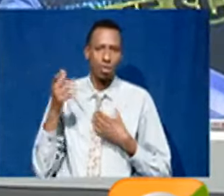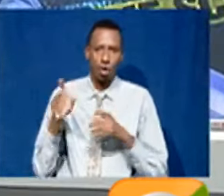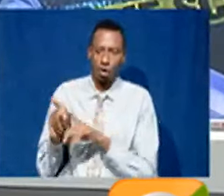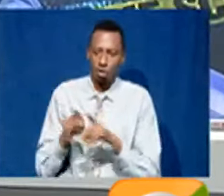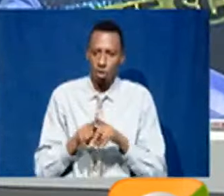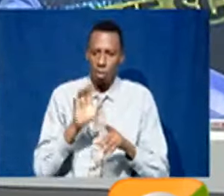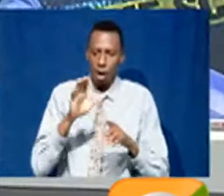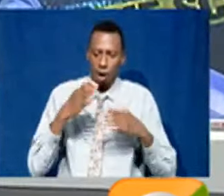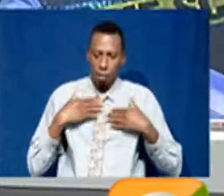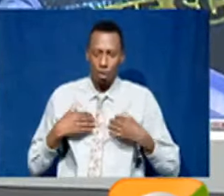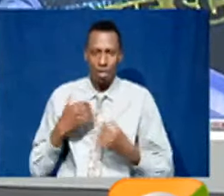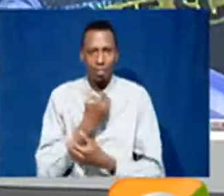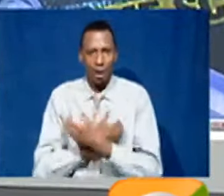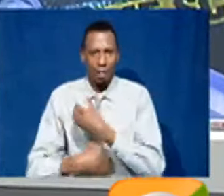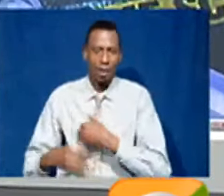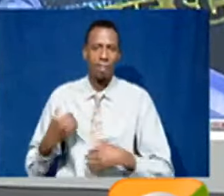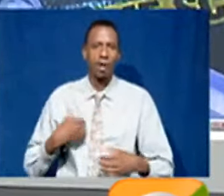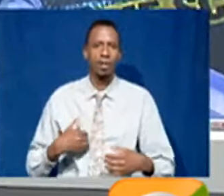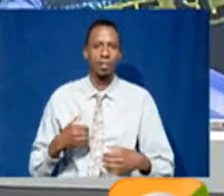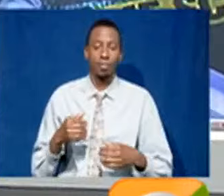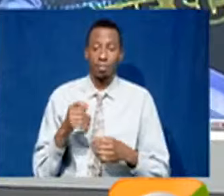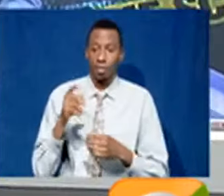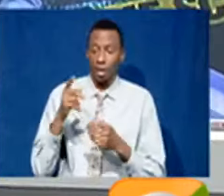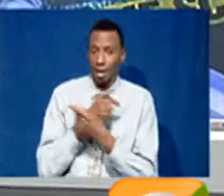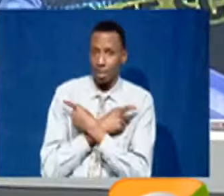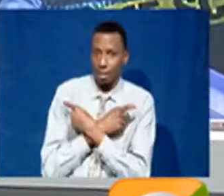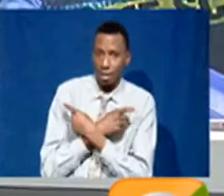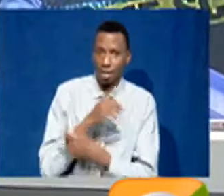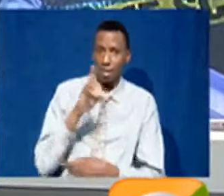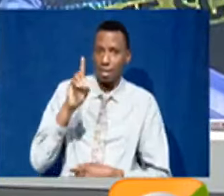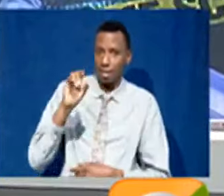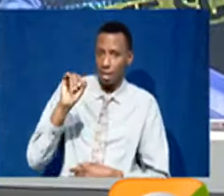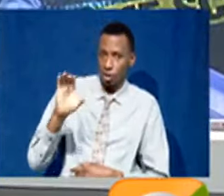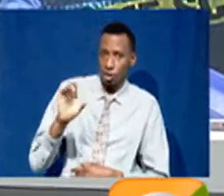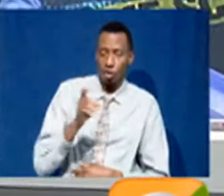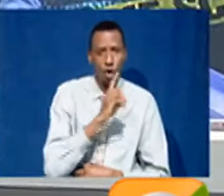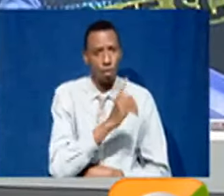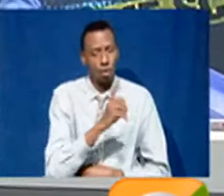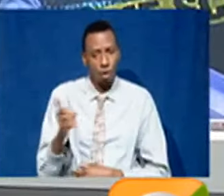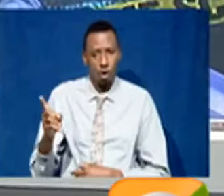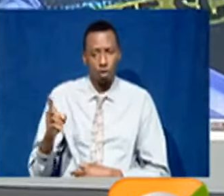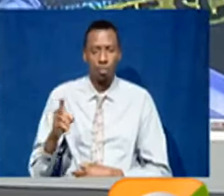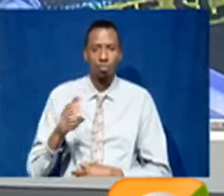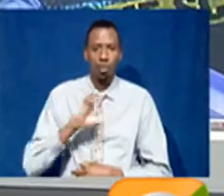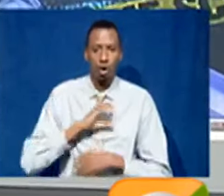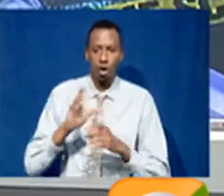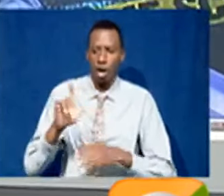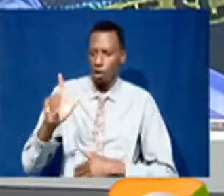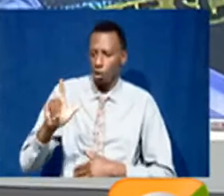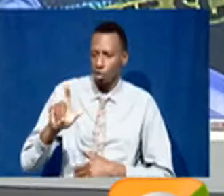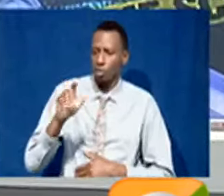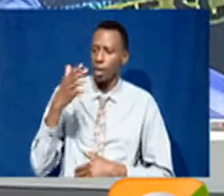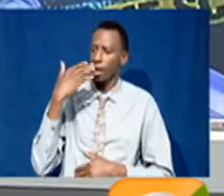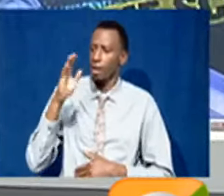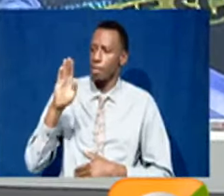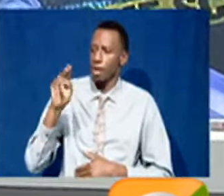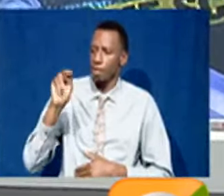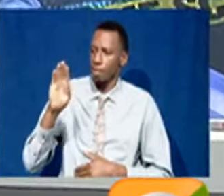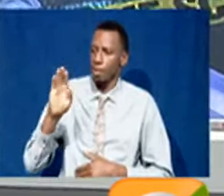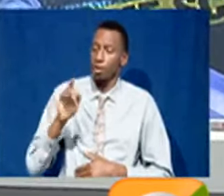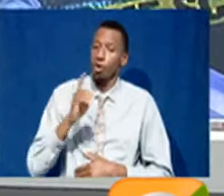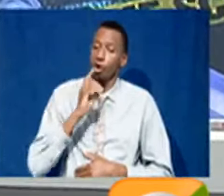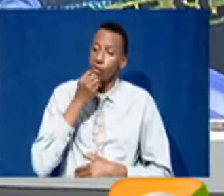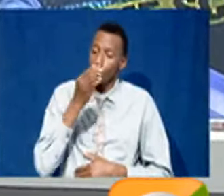DCIO Jimmy Kimari has warned Airbnb operators to install CCTV surveillance in